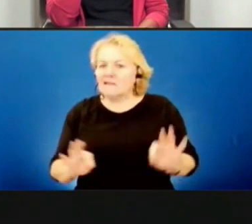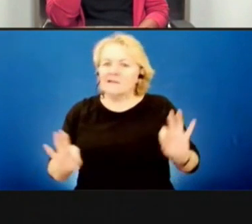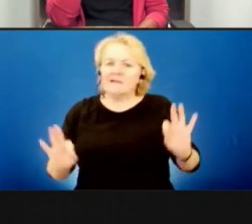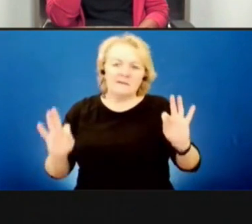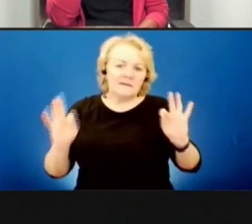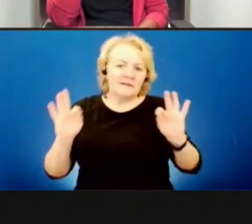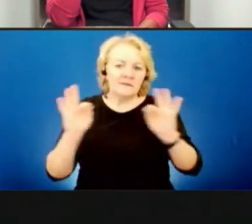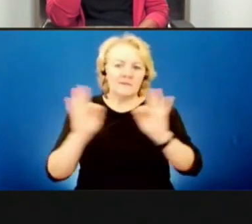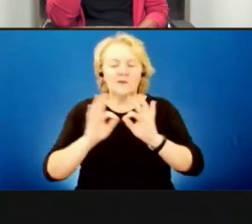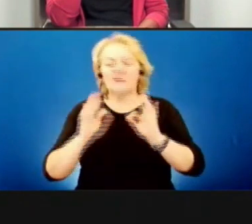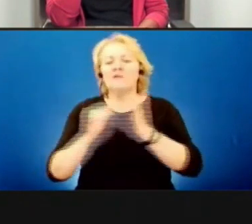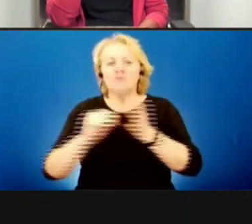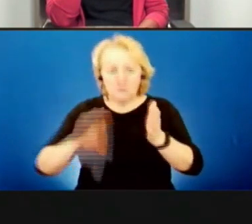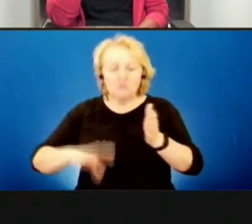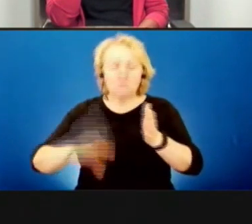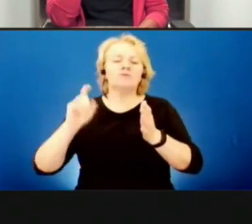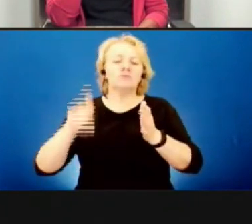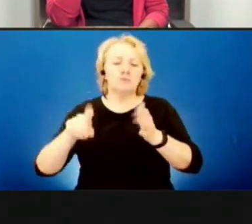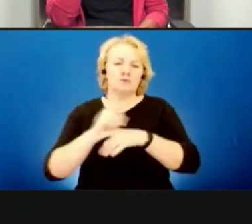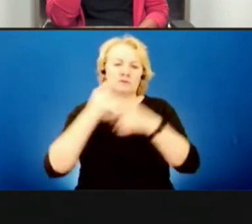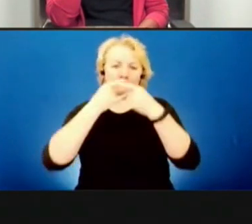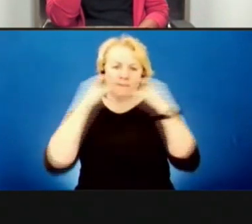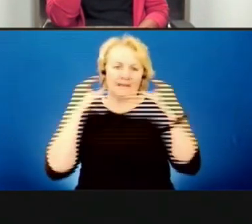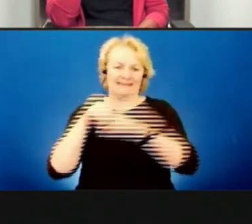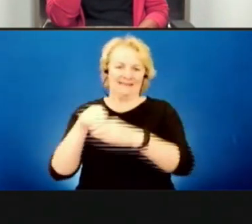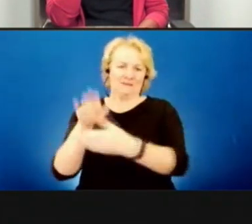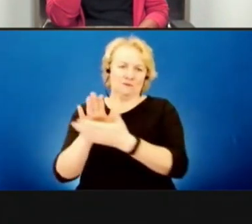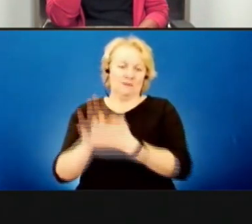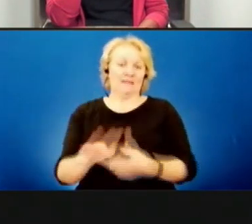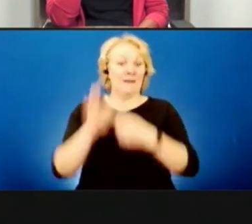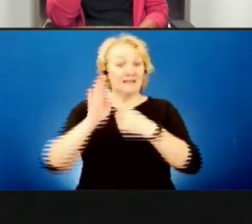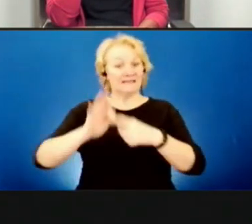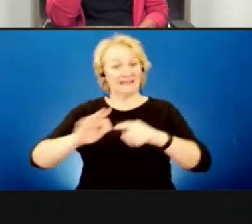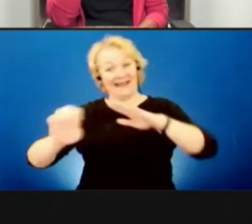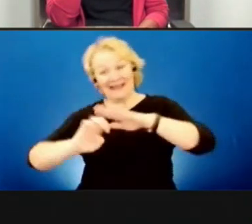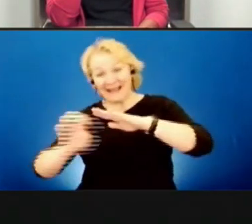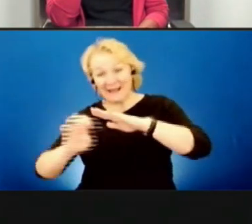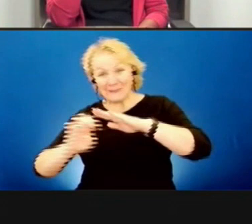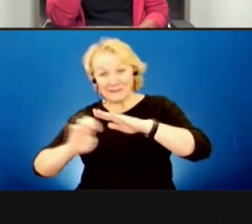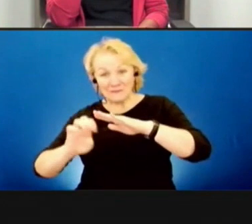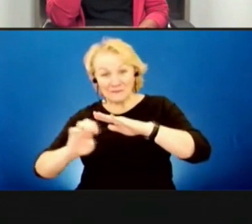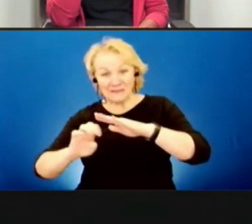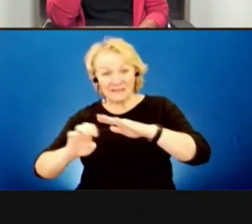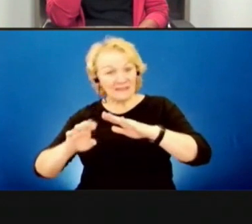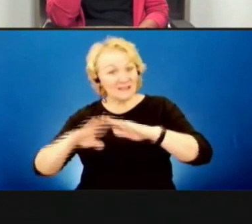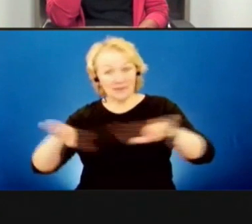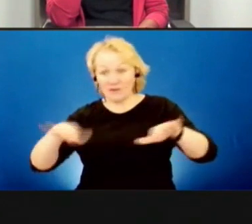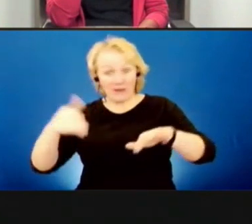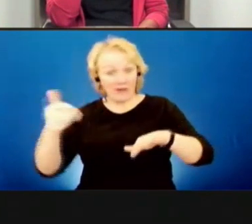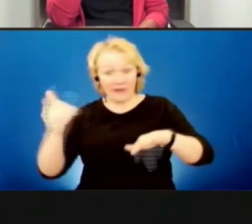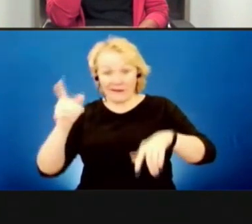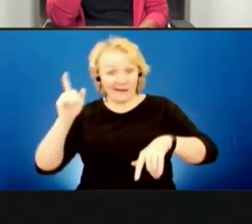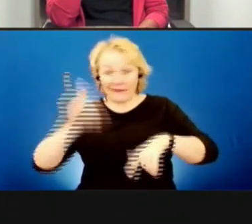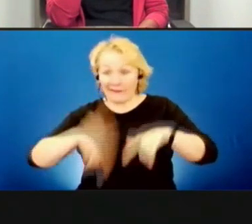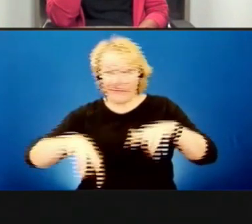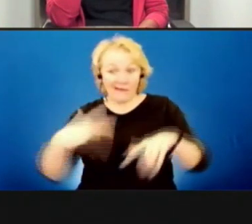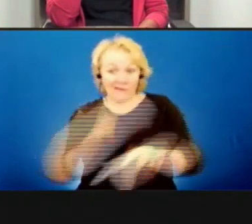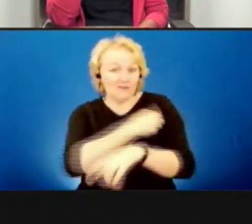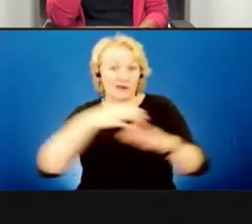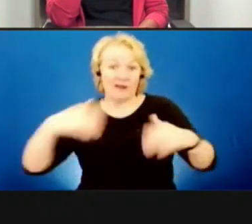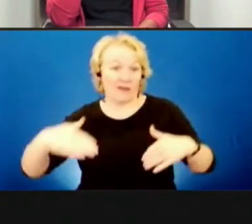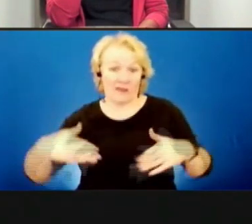students wear a mask at school, especially in an elementary school where children are not yet eligible for COVID